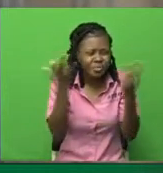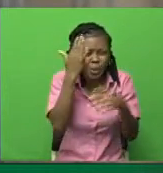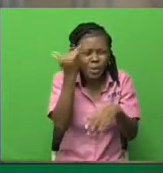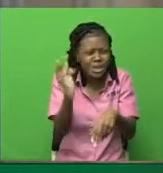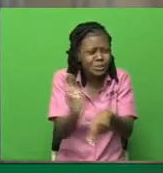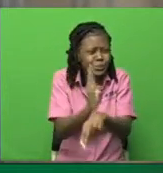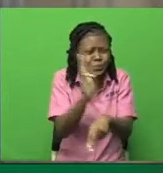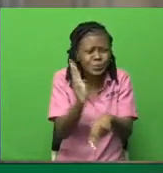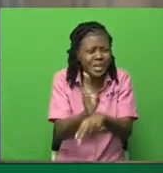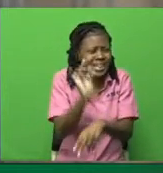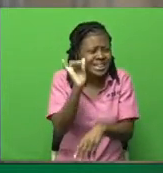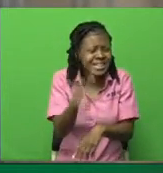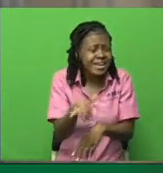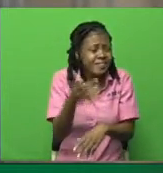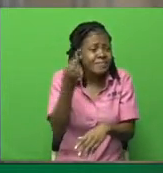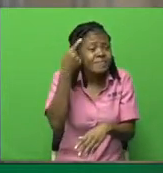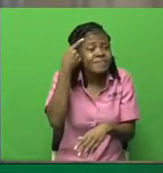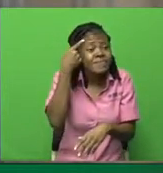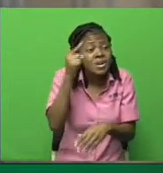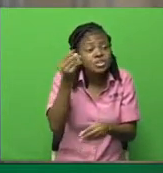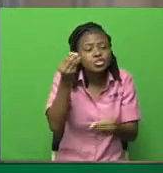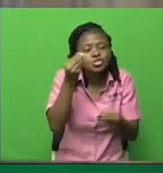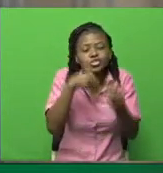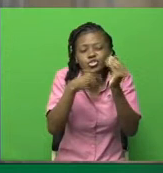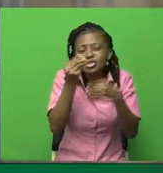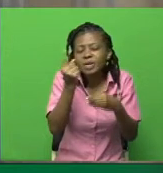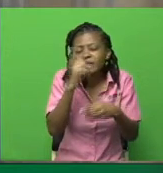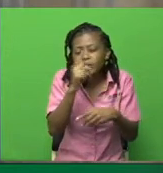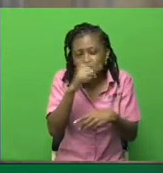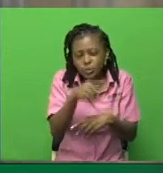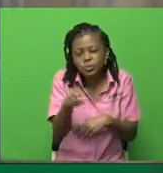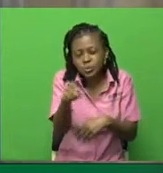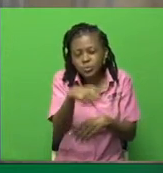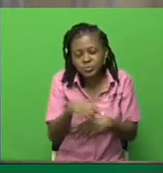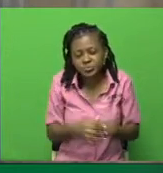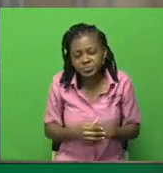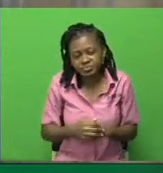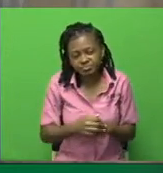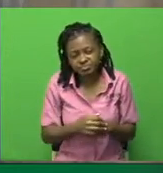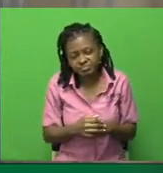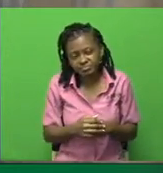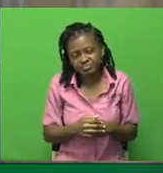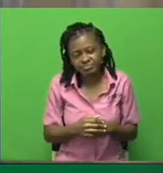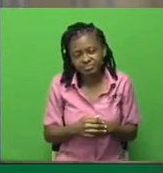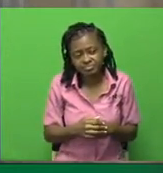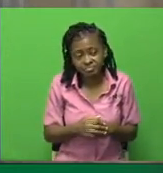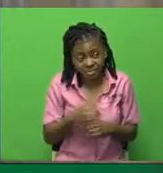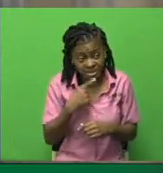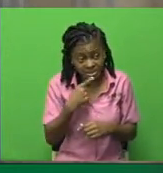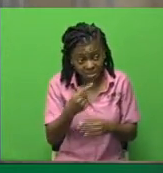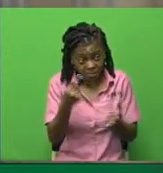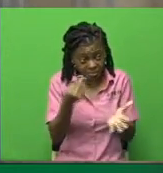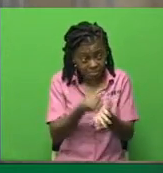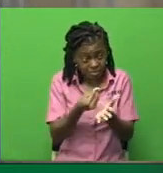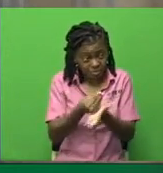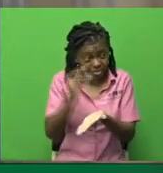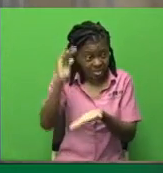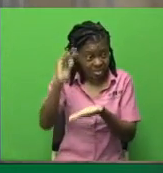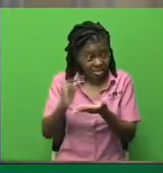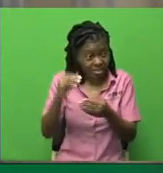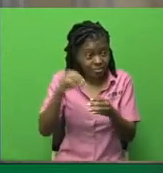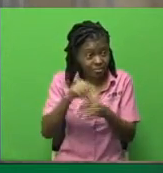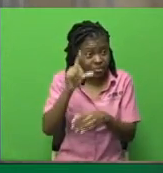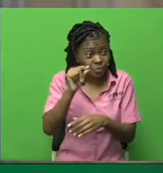the population the minister concealed that there would be a deficit in 2022 although he tried to justify this